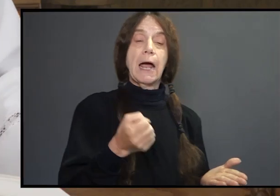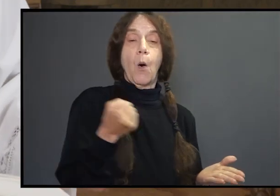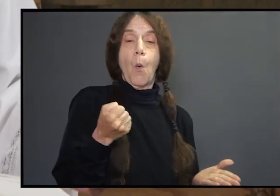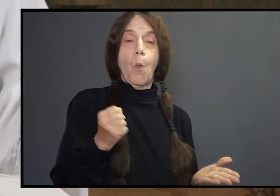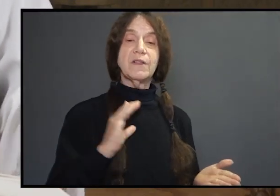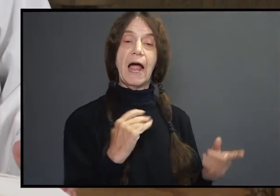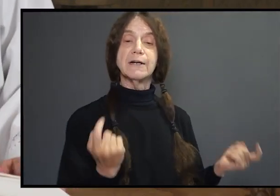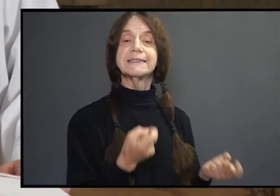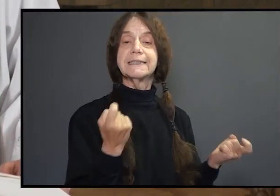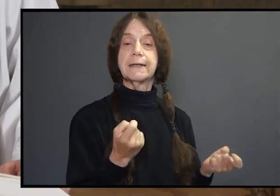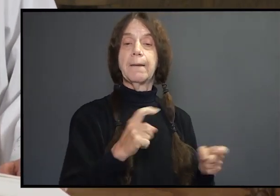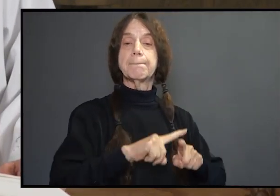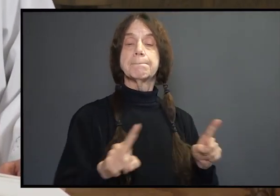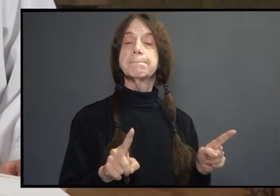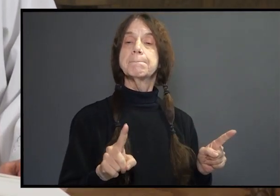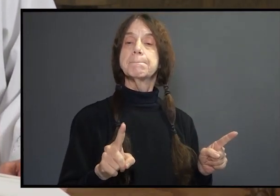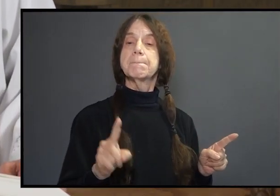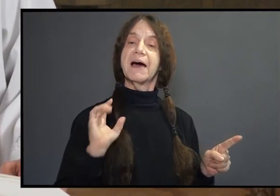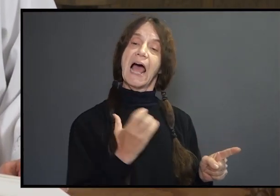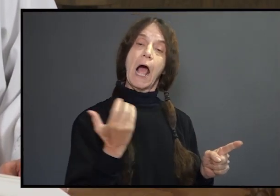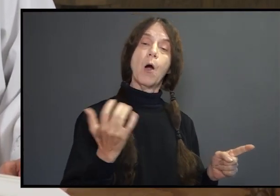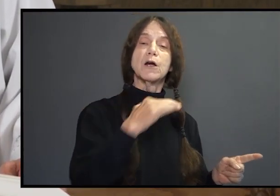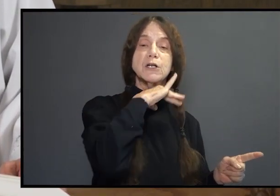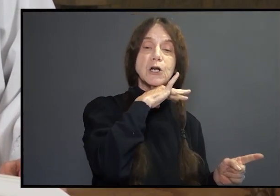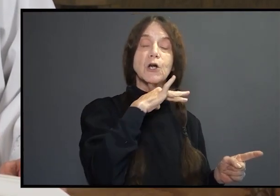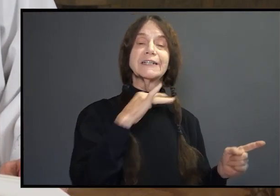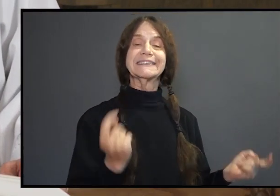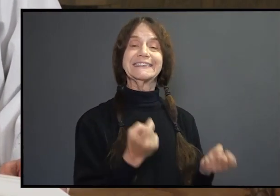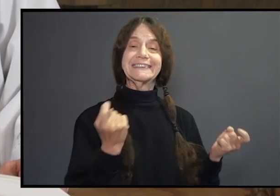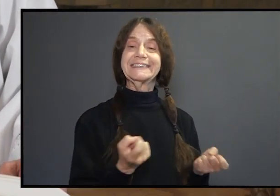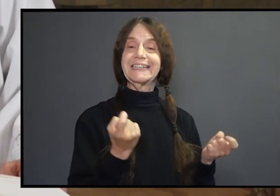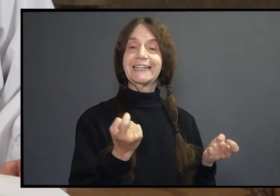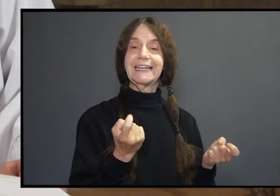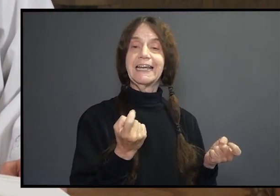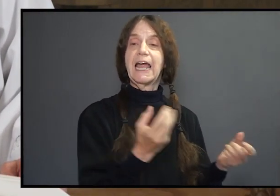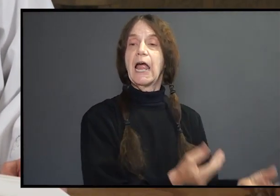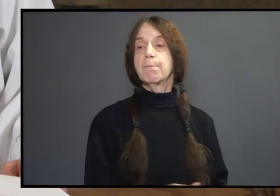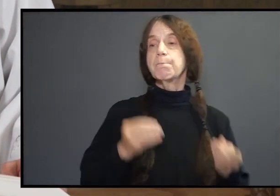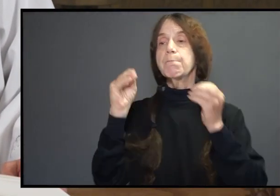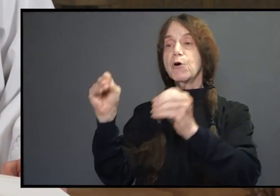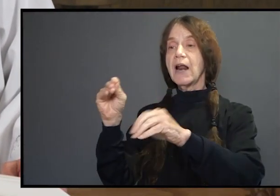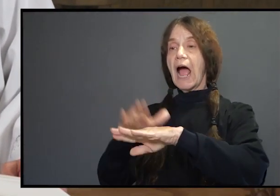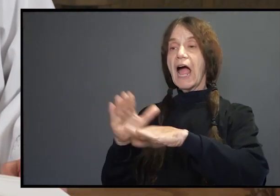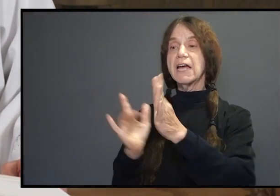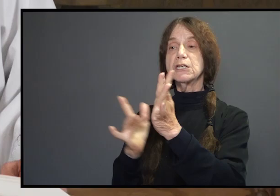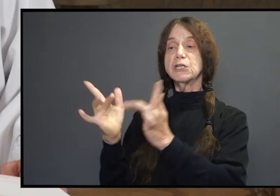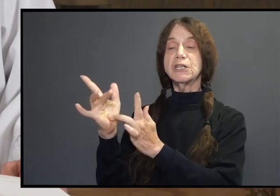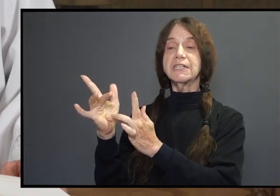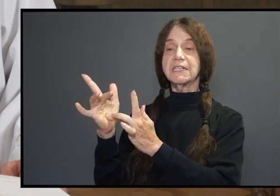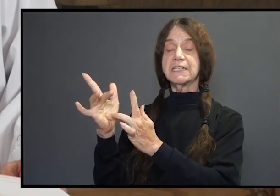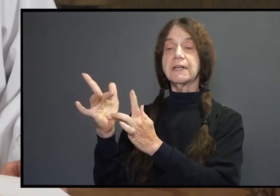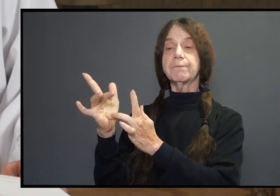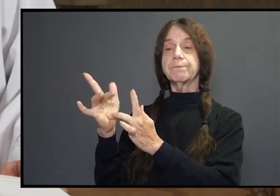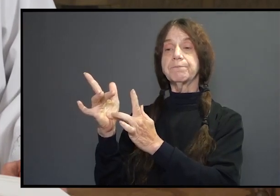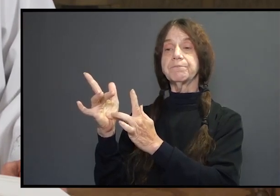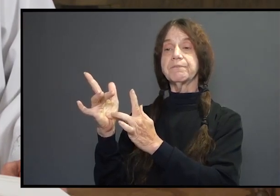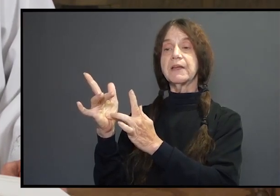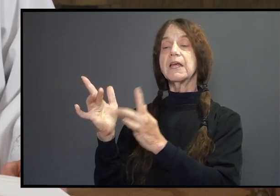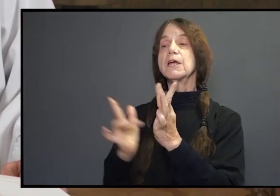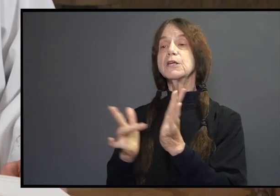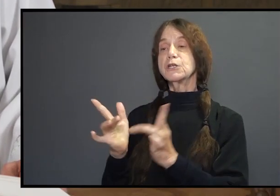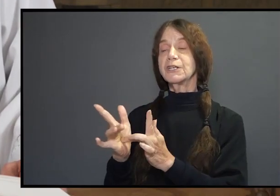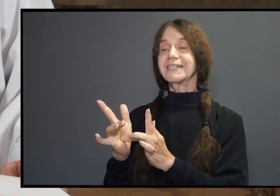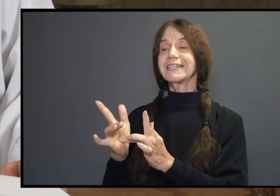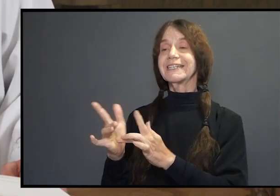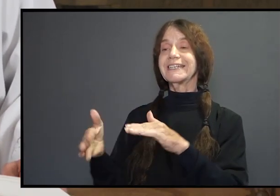lives. Instead, he has taken all that dirt that clings to us and has piled it on his Son. By his